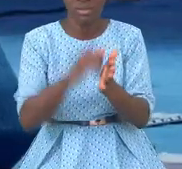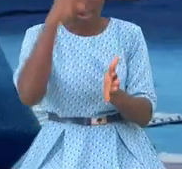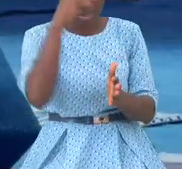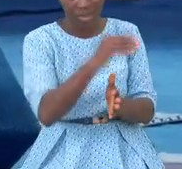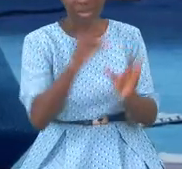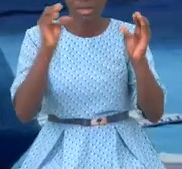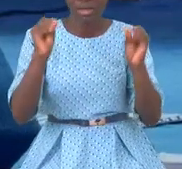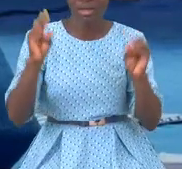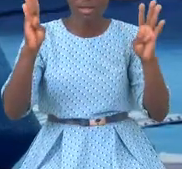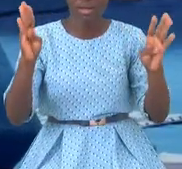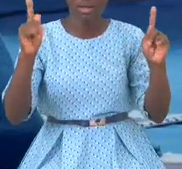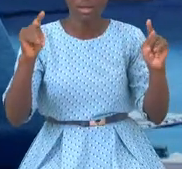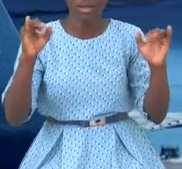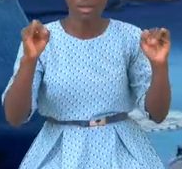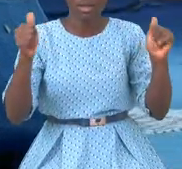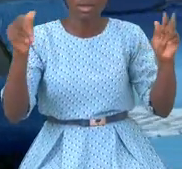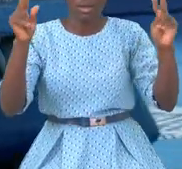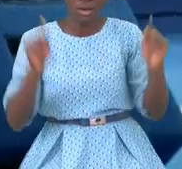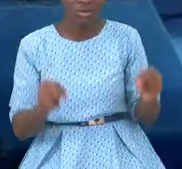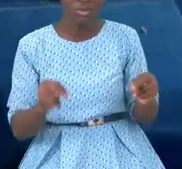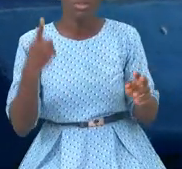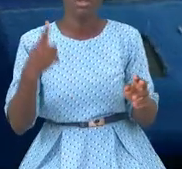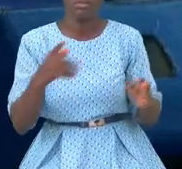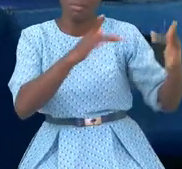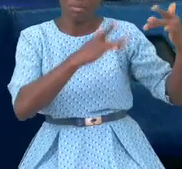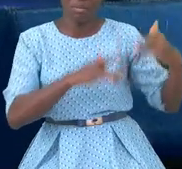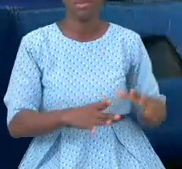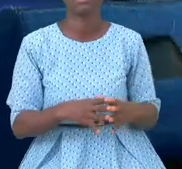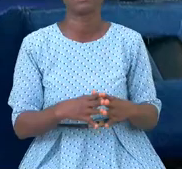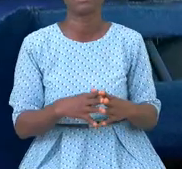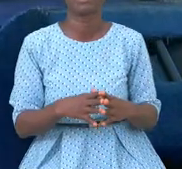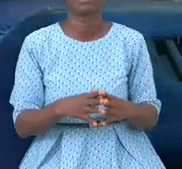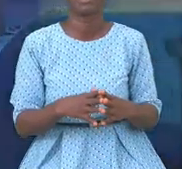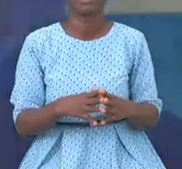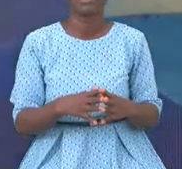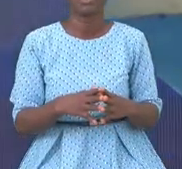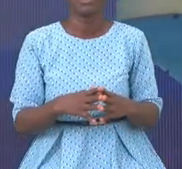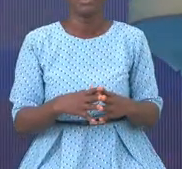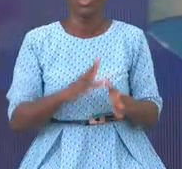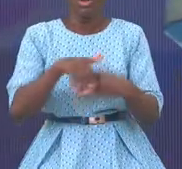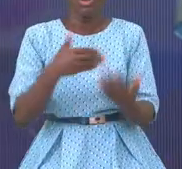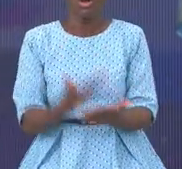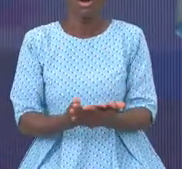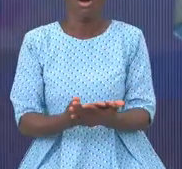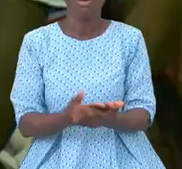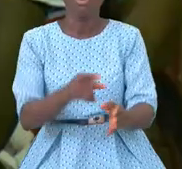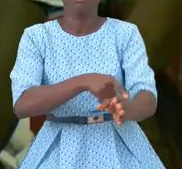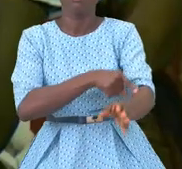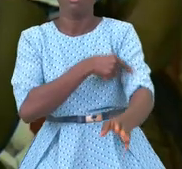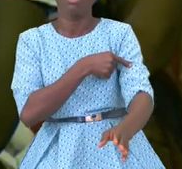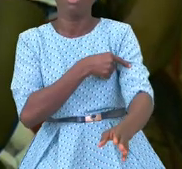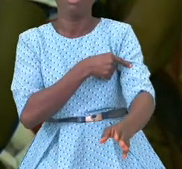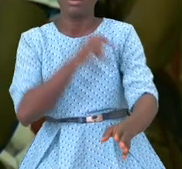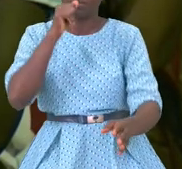all long suffering. All long suffering. Pay attention.